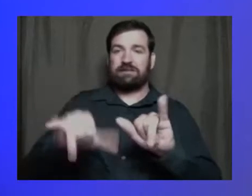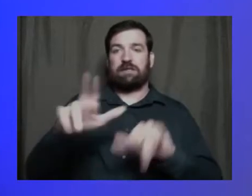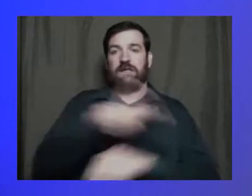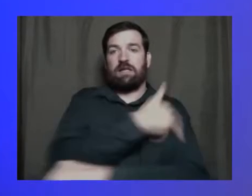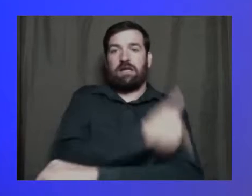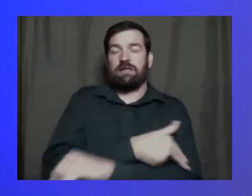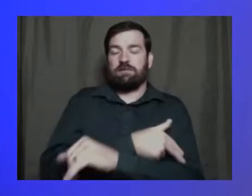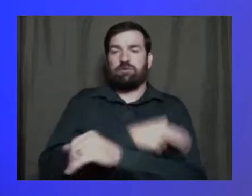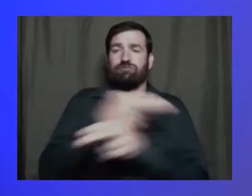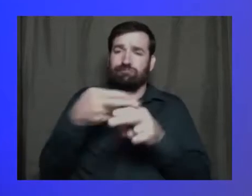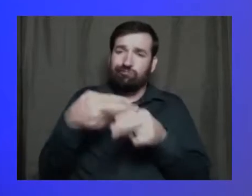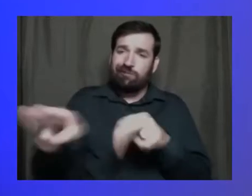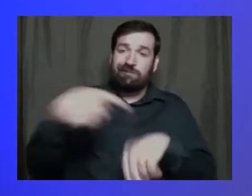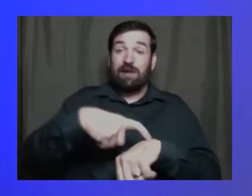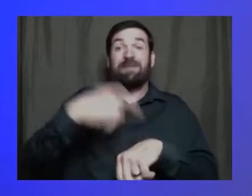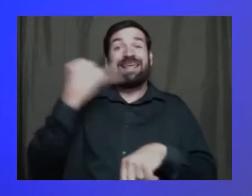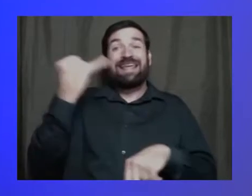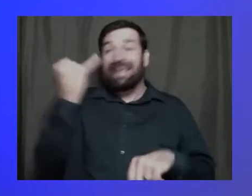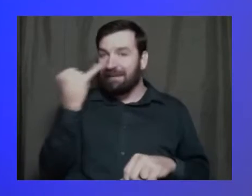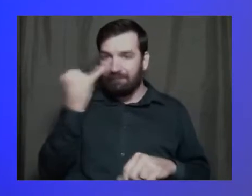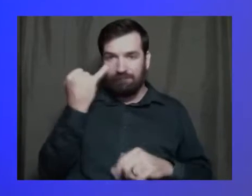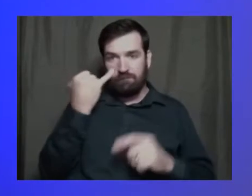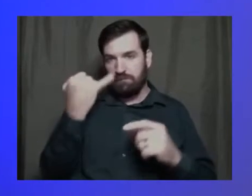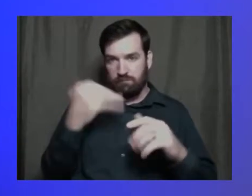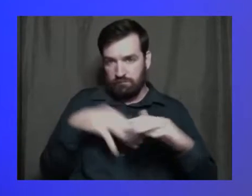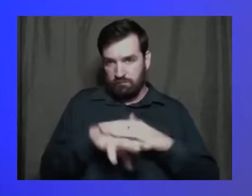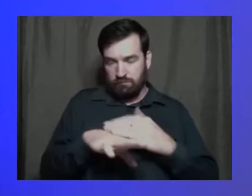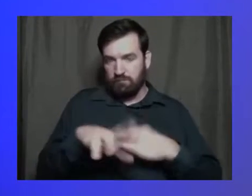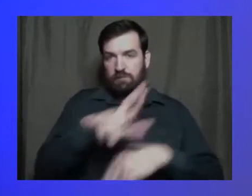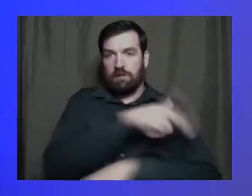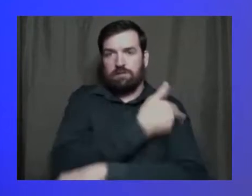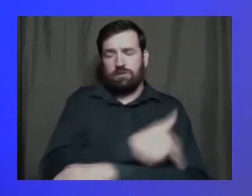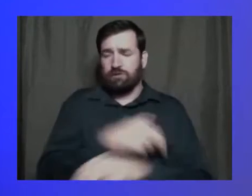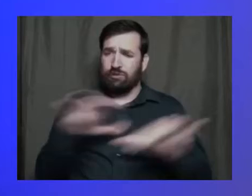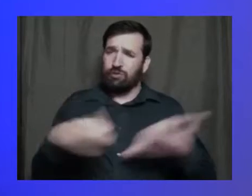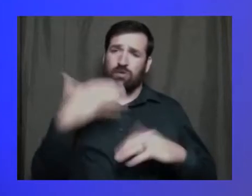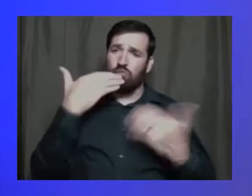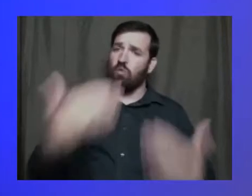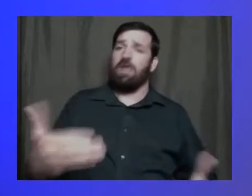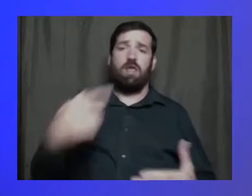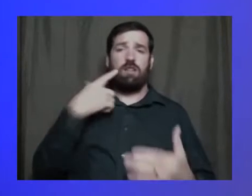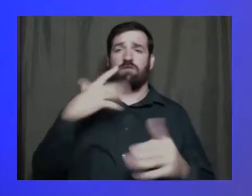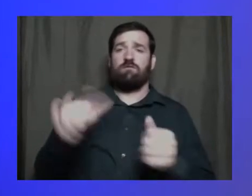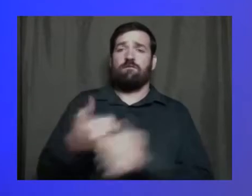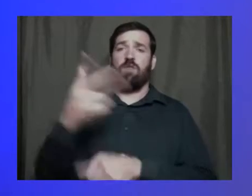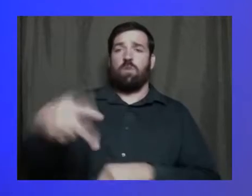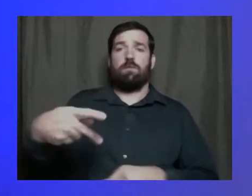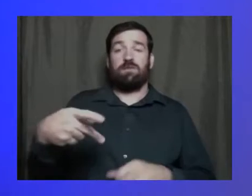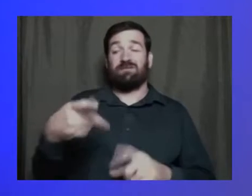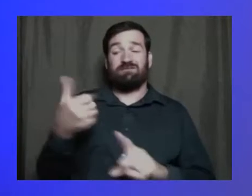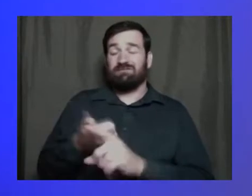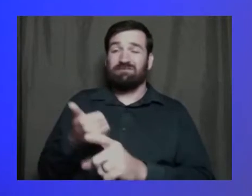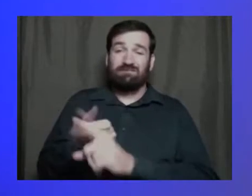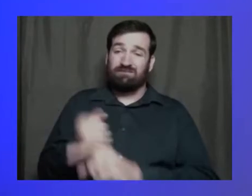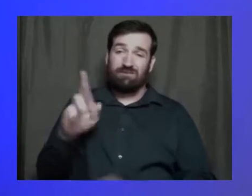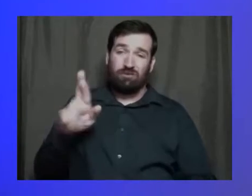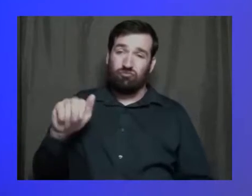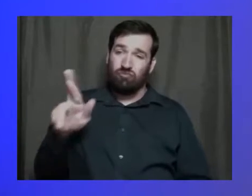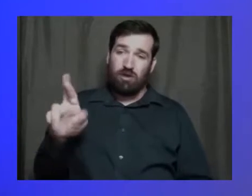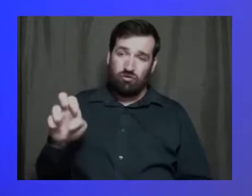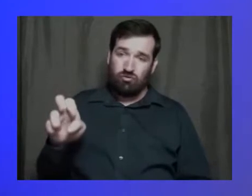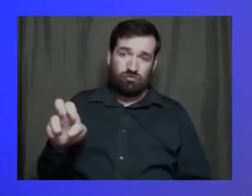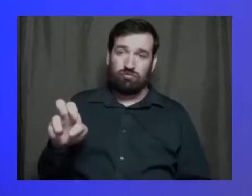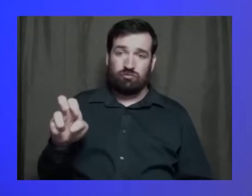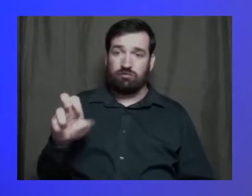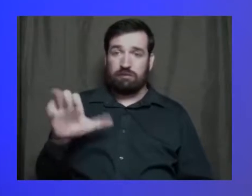the hospital at all, and they are doing incredibly well in follow-up. These cases are unusual, they are very rare, and I